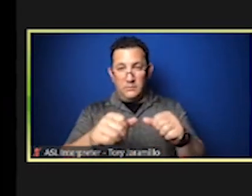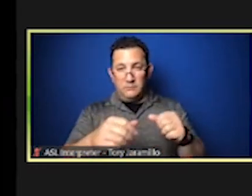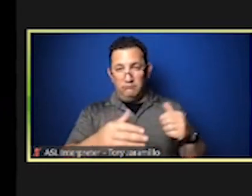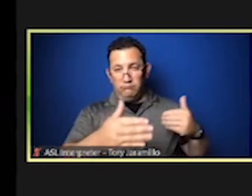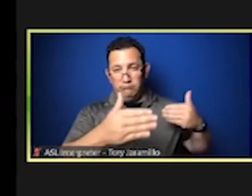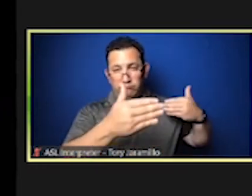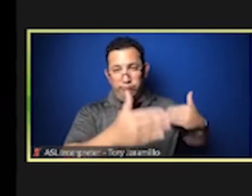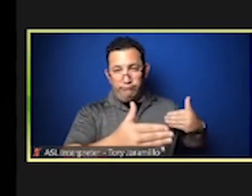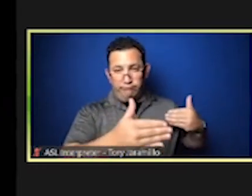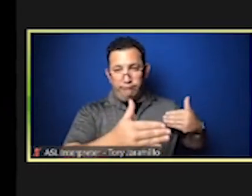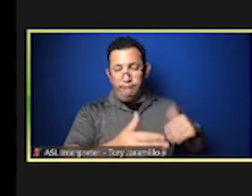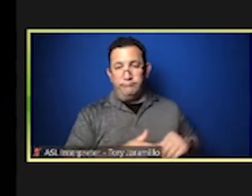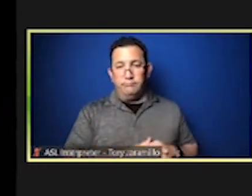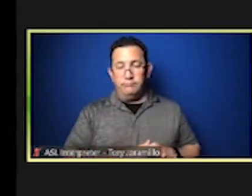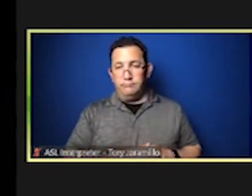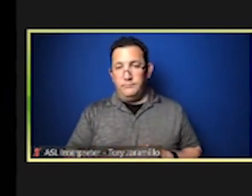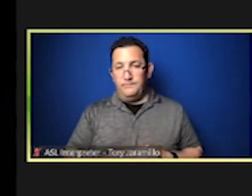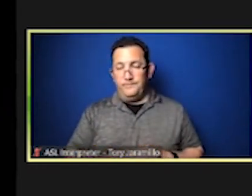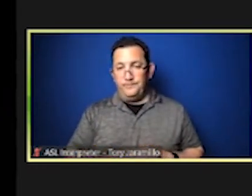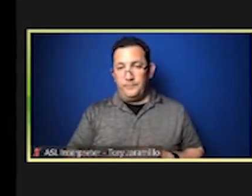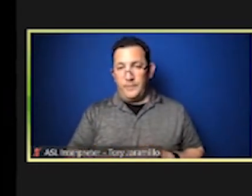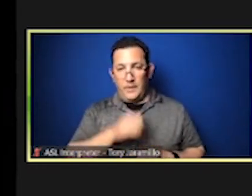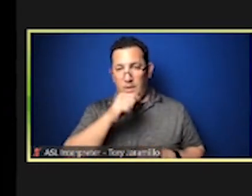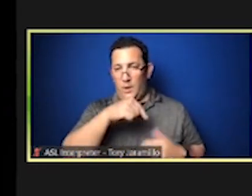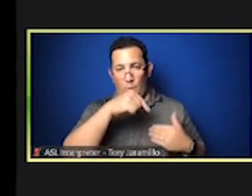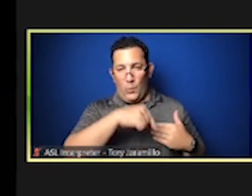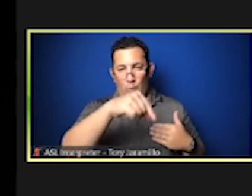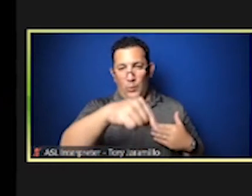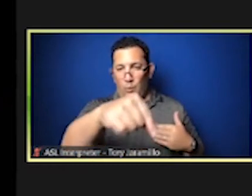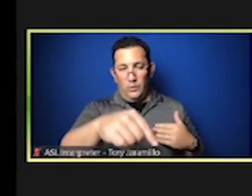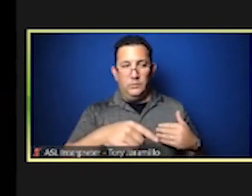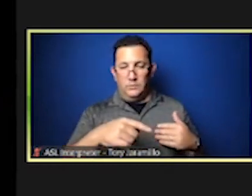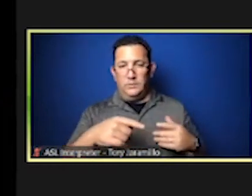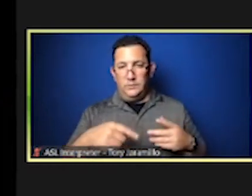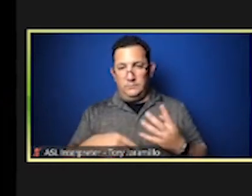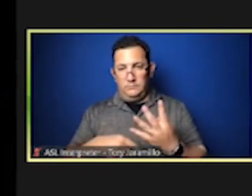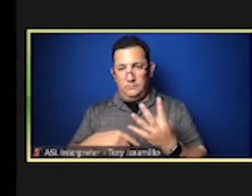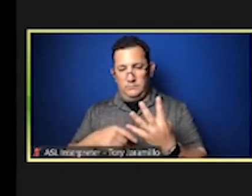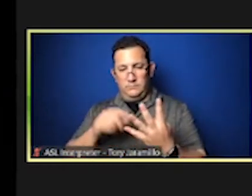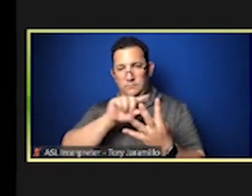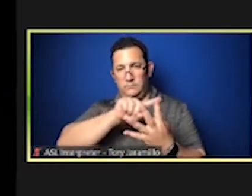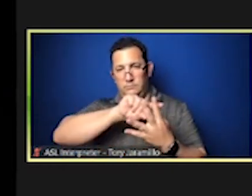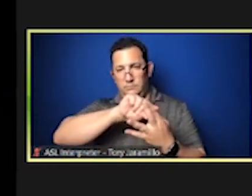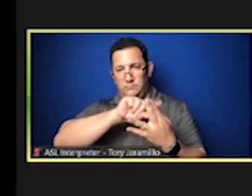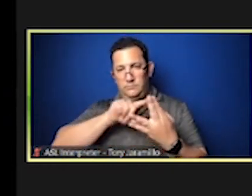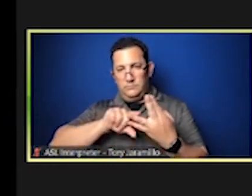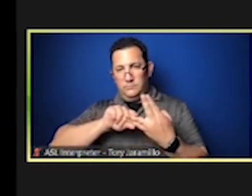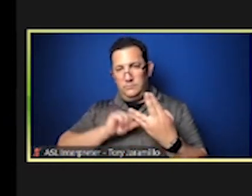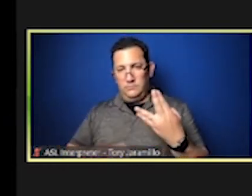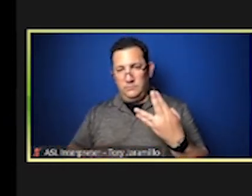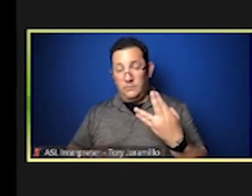But we will be notifying you if your student is failing